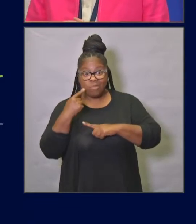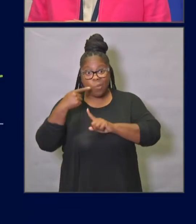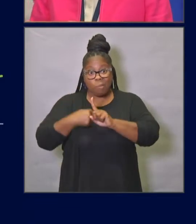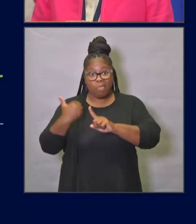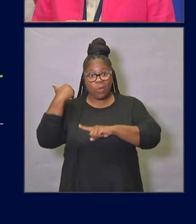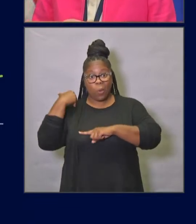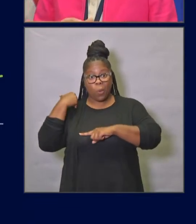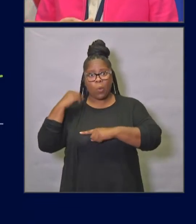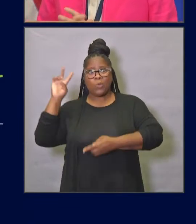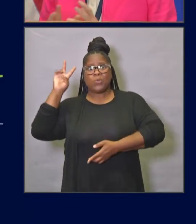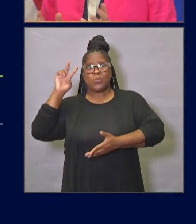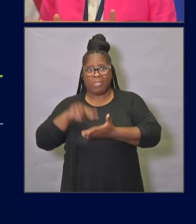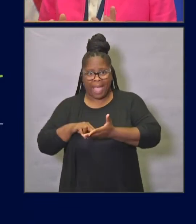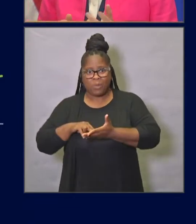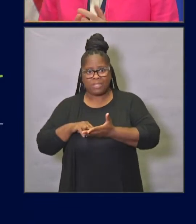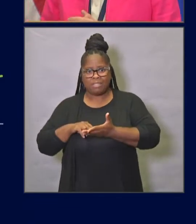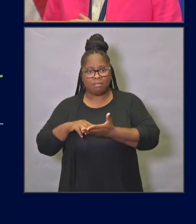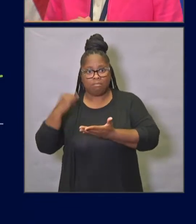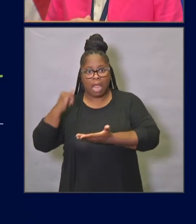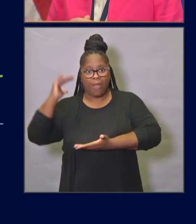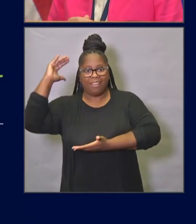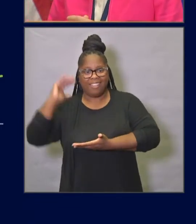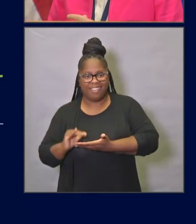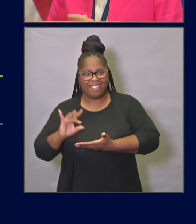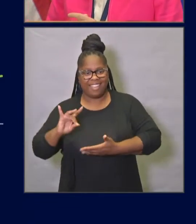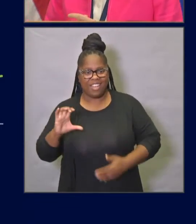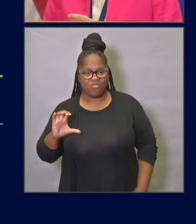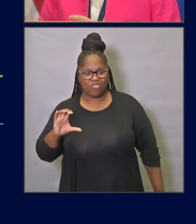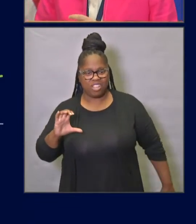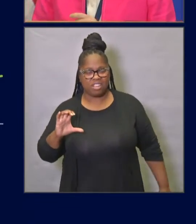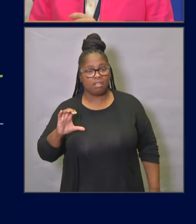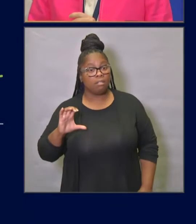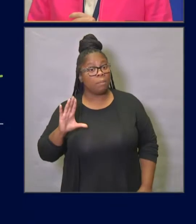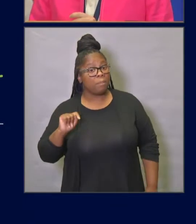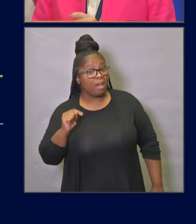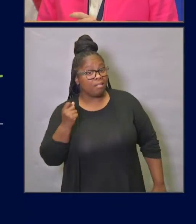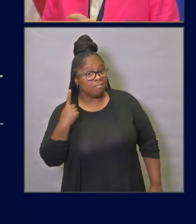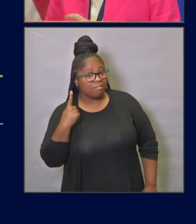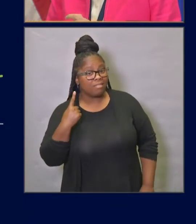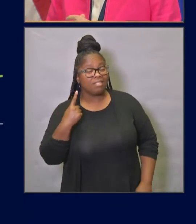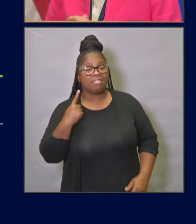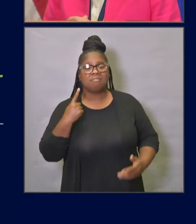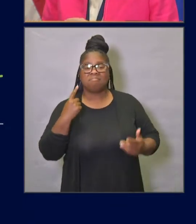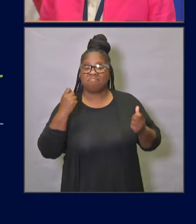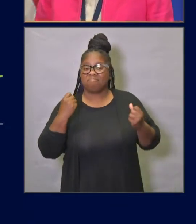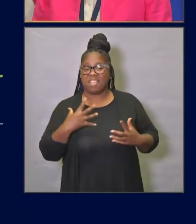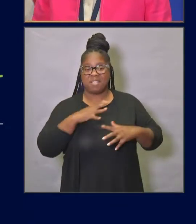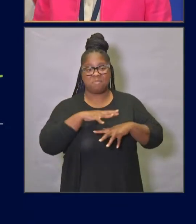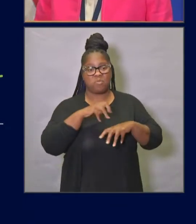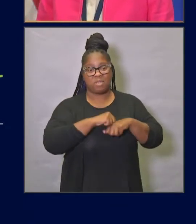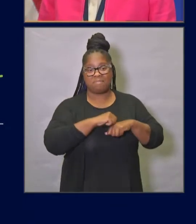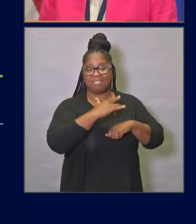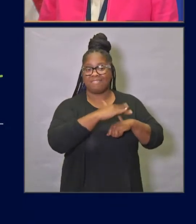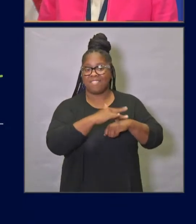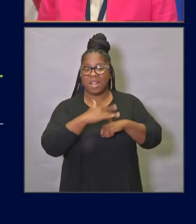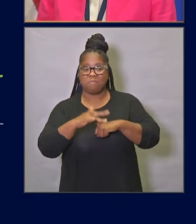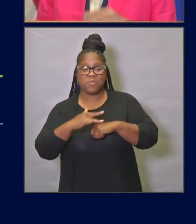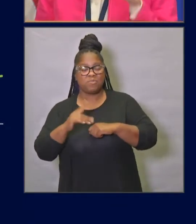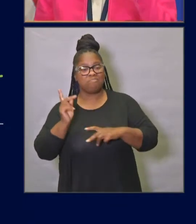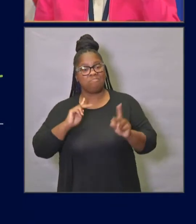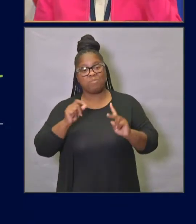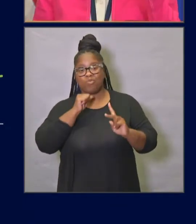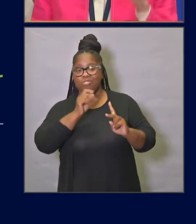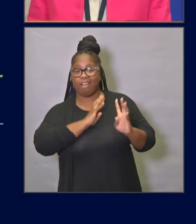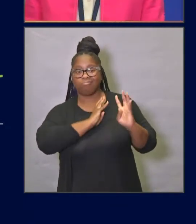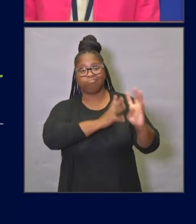month ago. But because we've experienced low testing numbers these past 10 days, the number of new cases